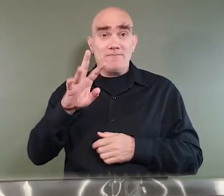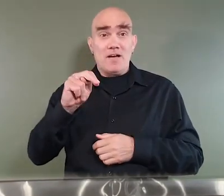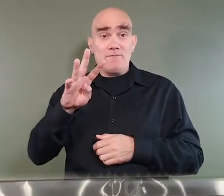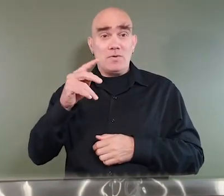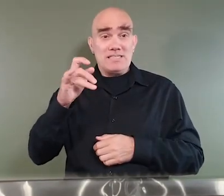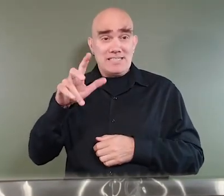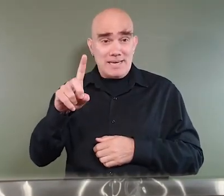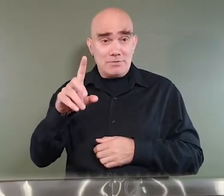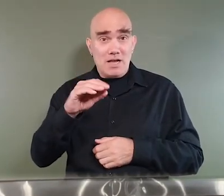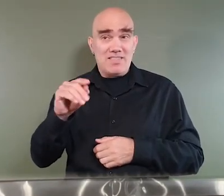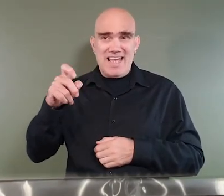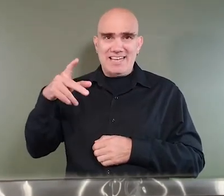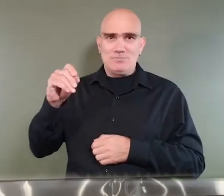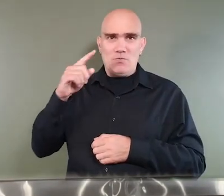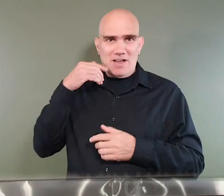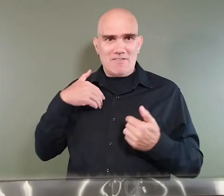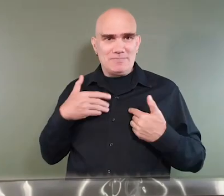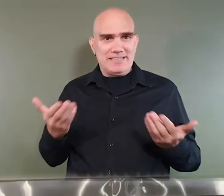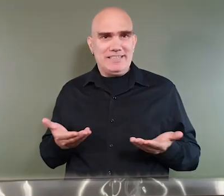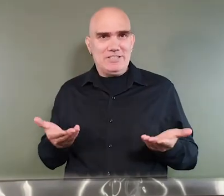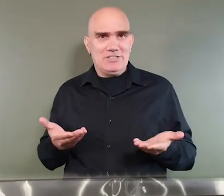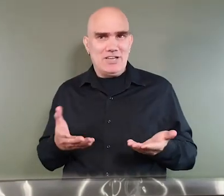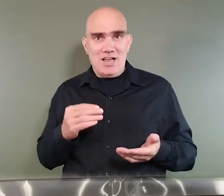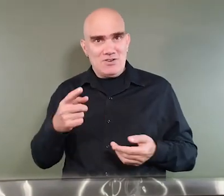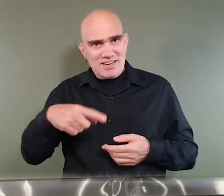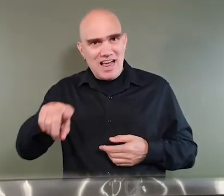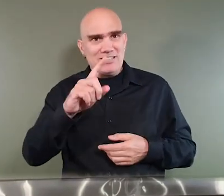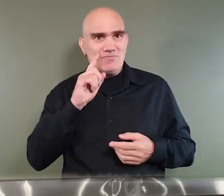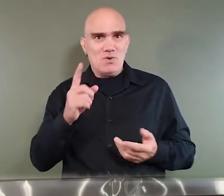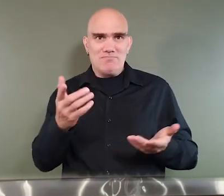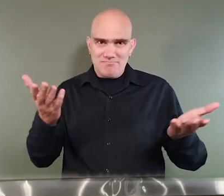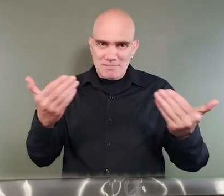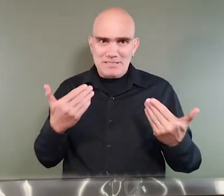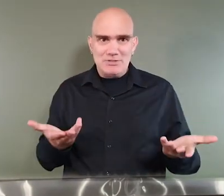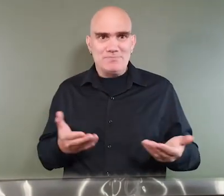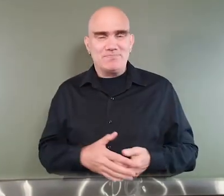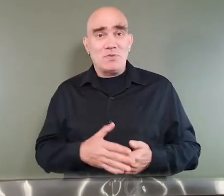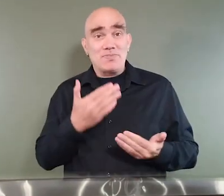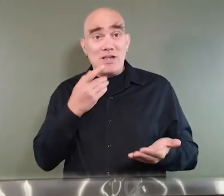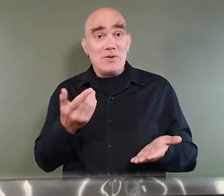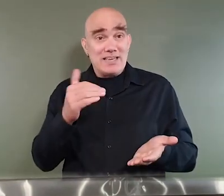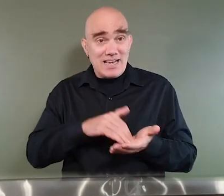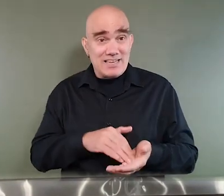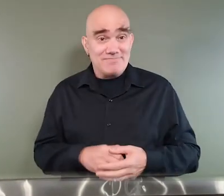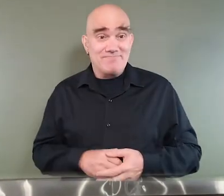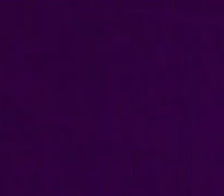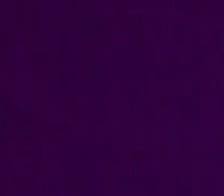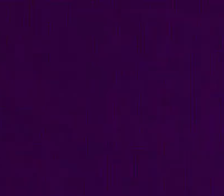Expo for having me out again, and you guys for coming out. So thank you again.